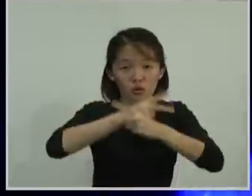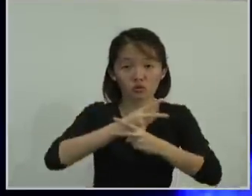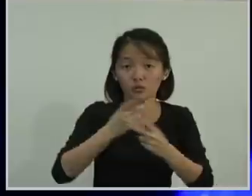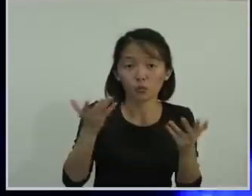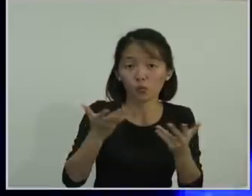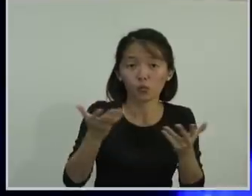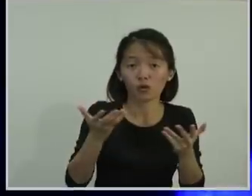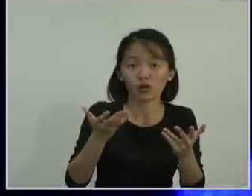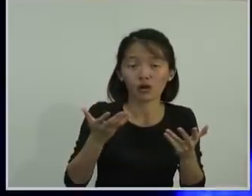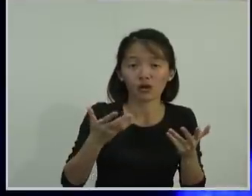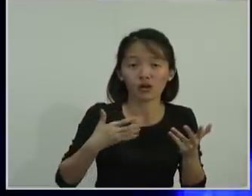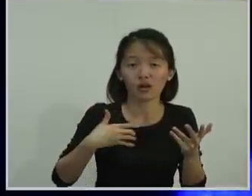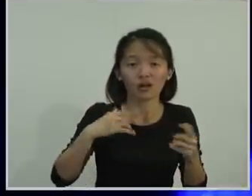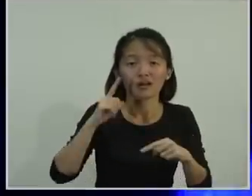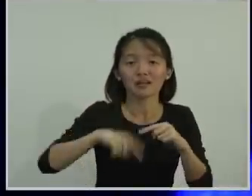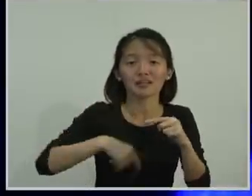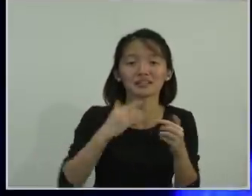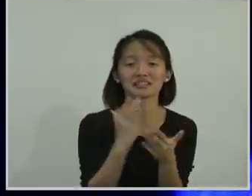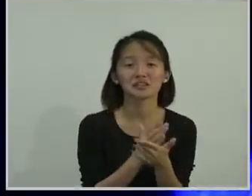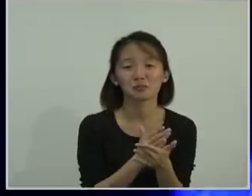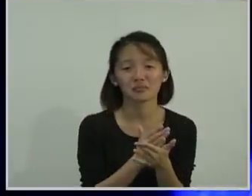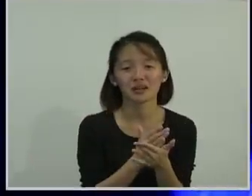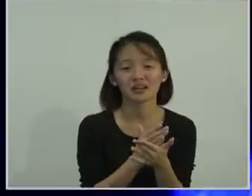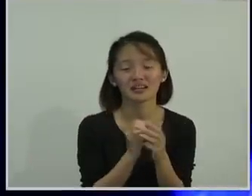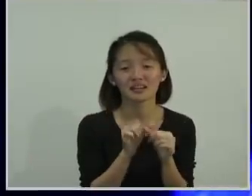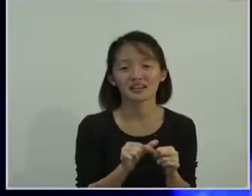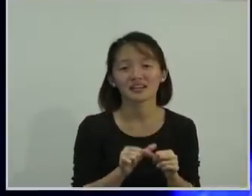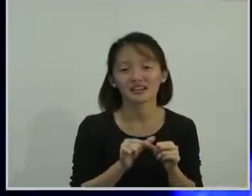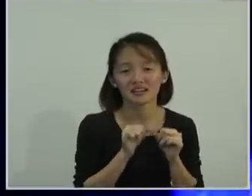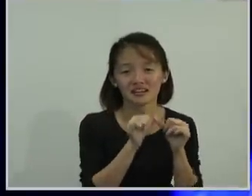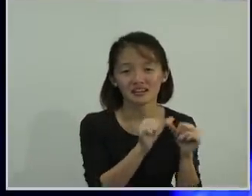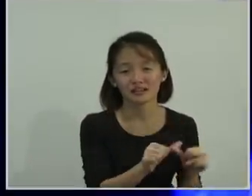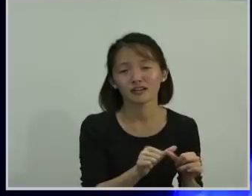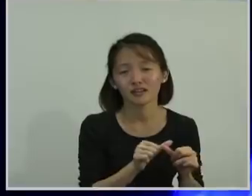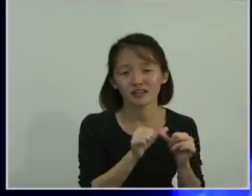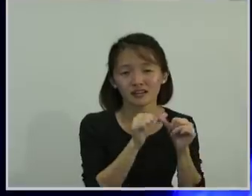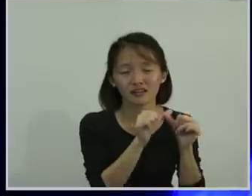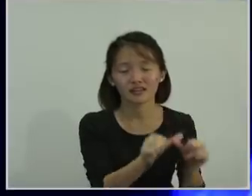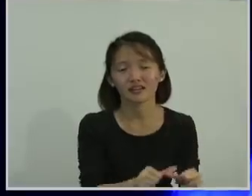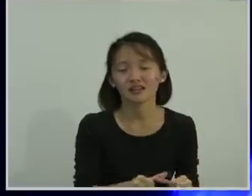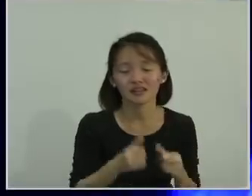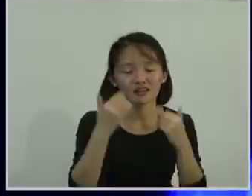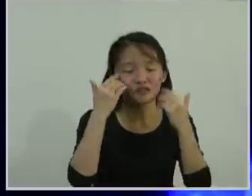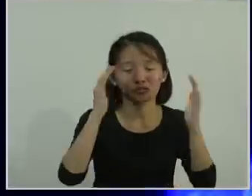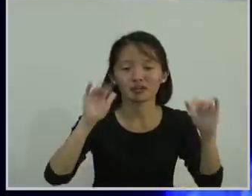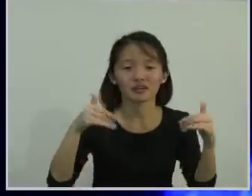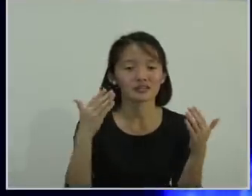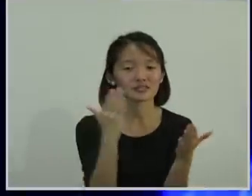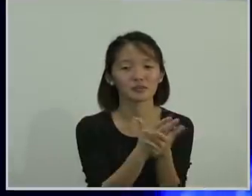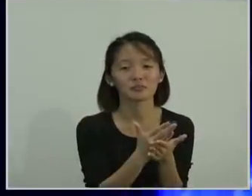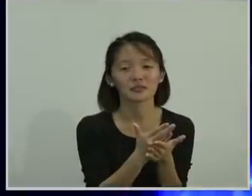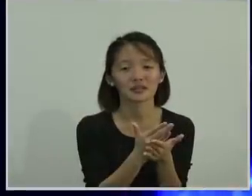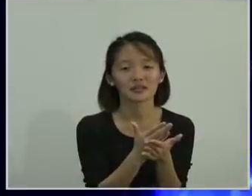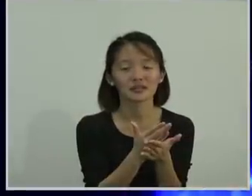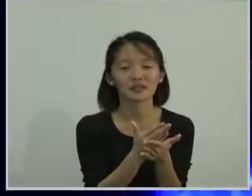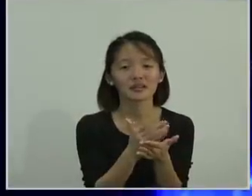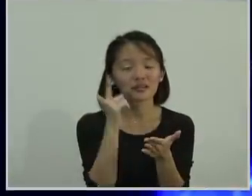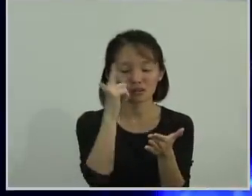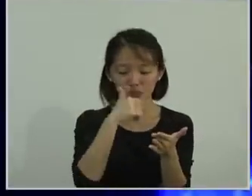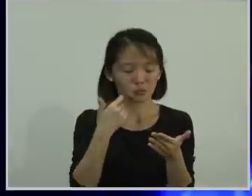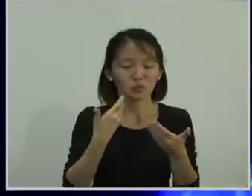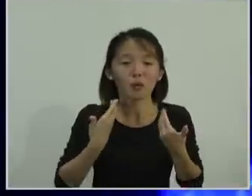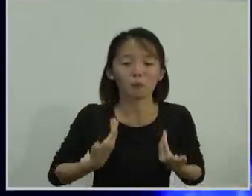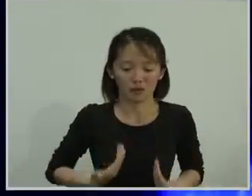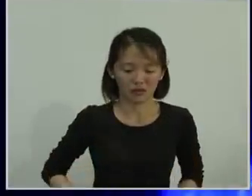I couldn't stop myself. I didn't know how to. Because Who was I without these